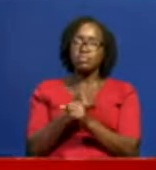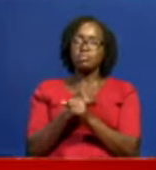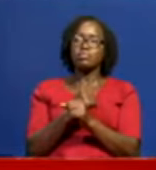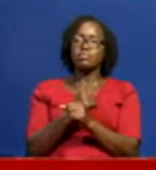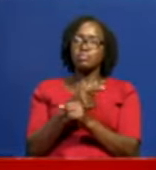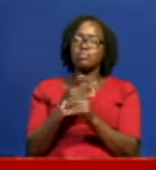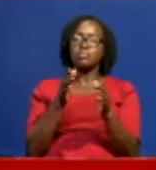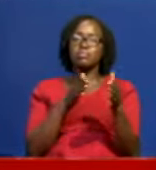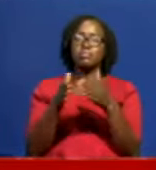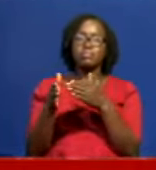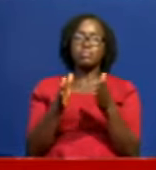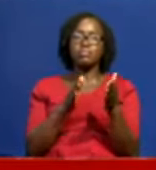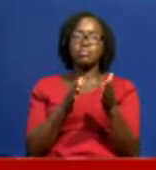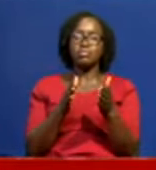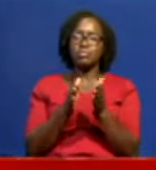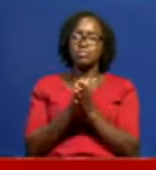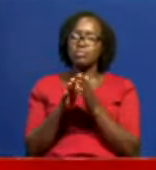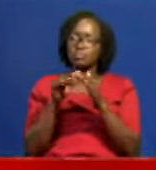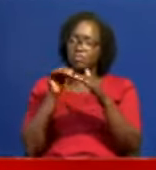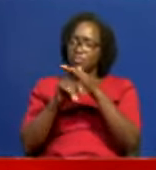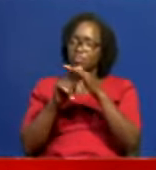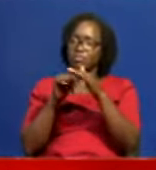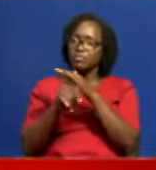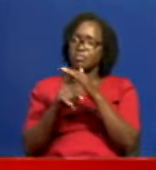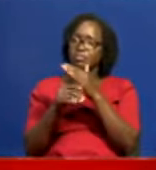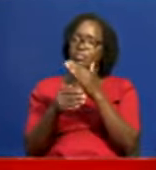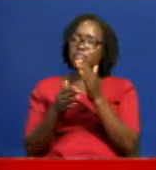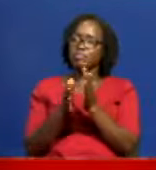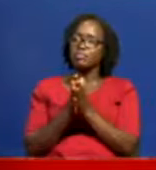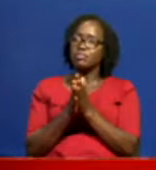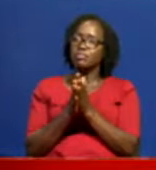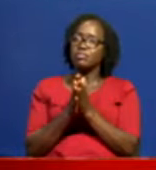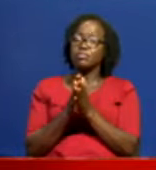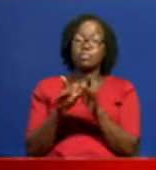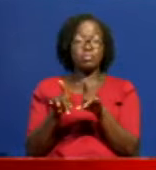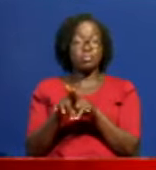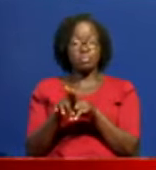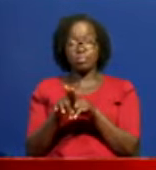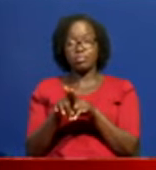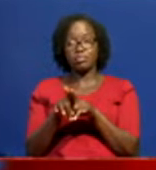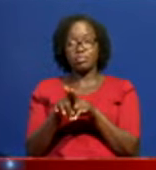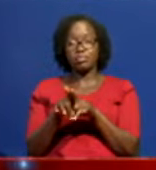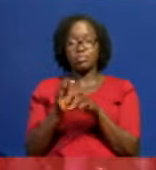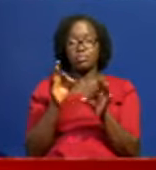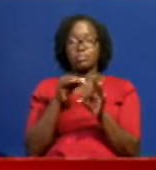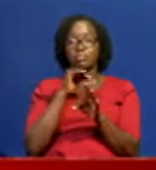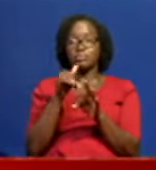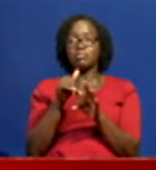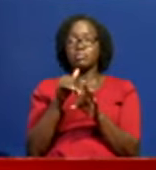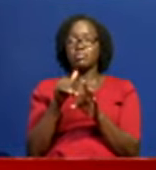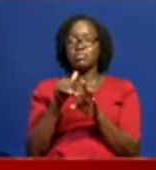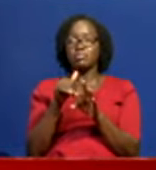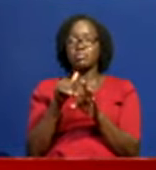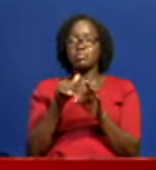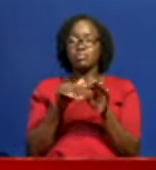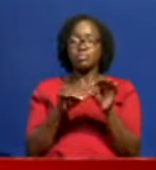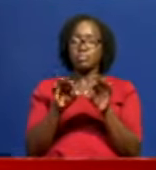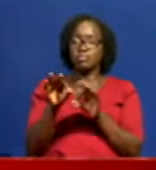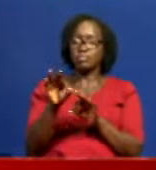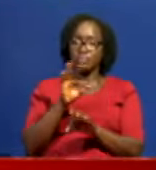their opportunities to access either commensurate, if not similar,